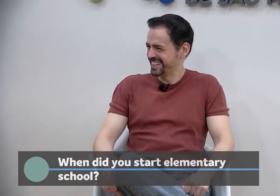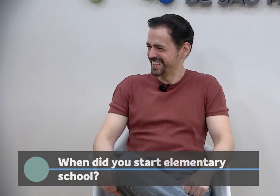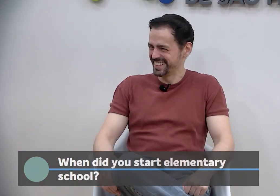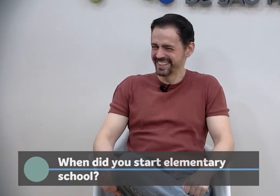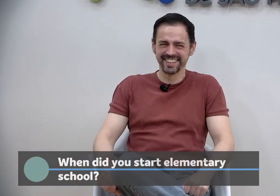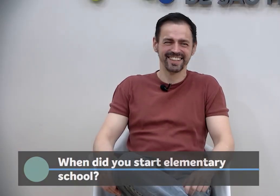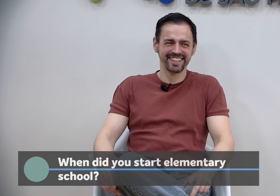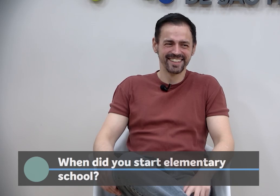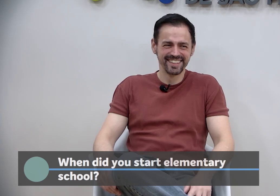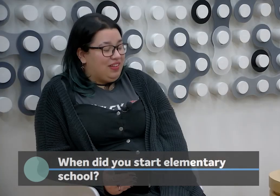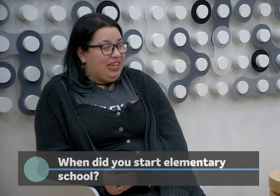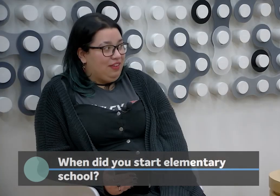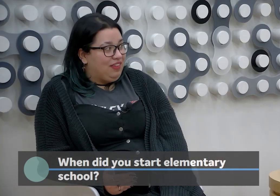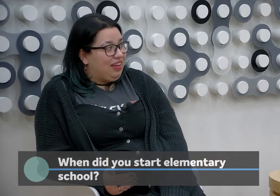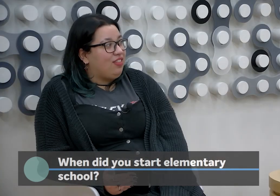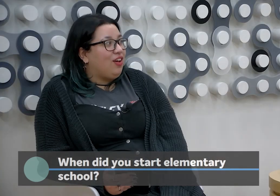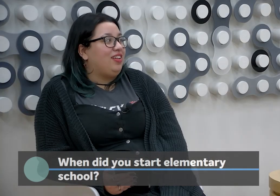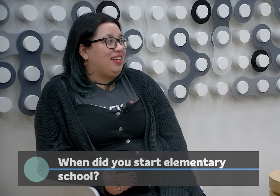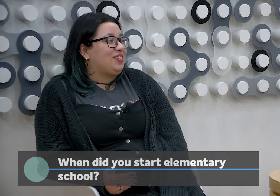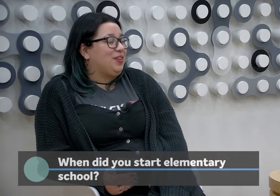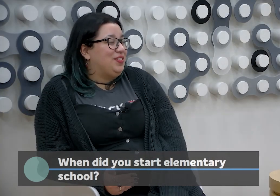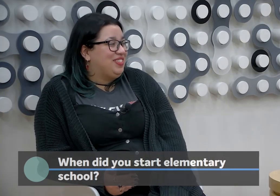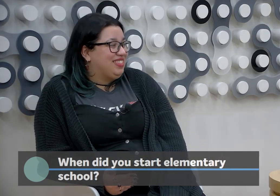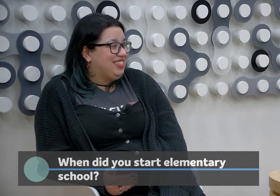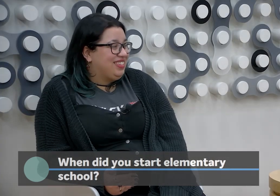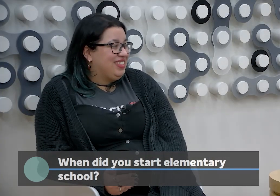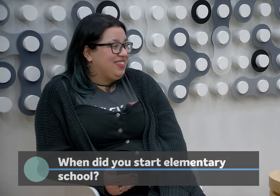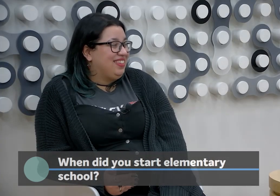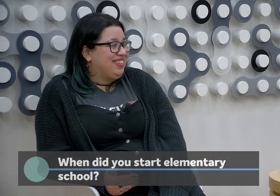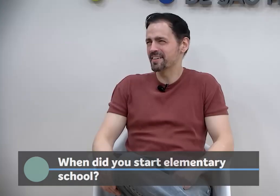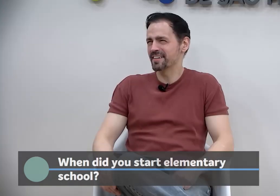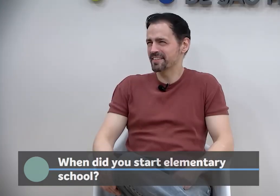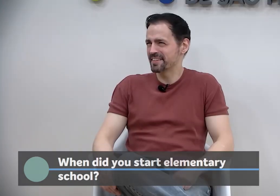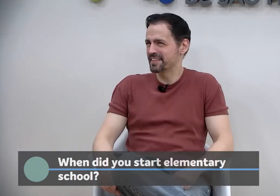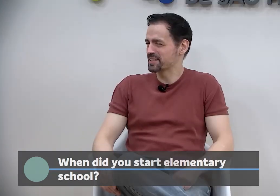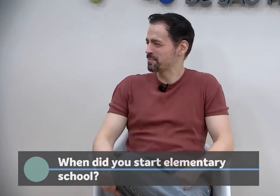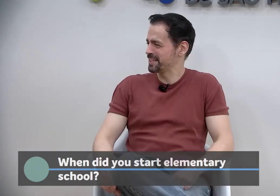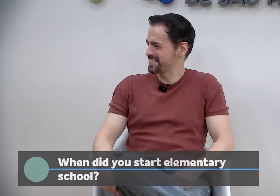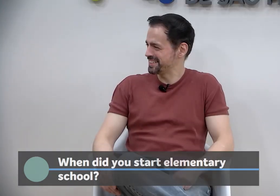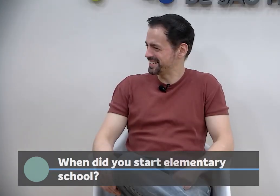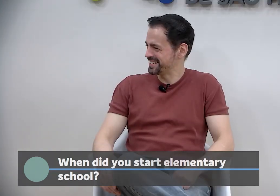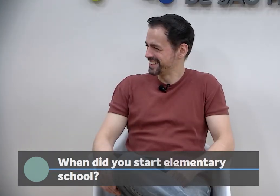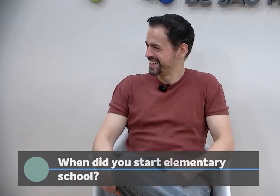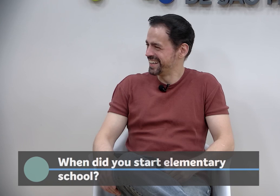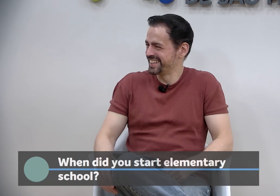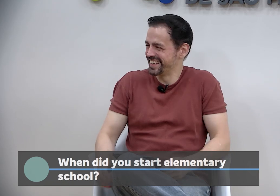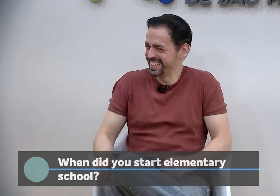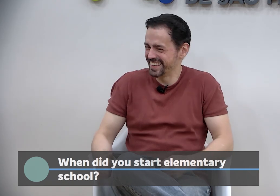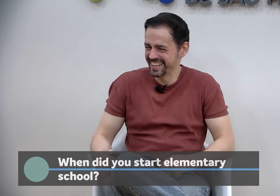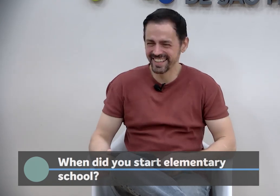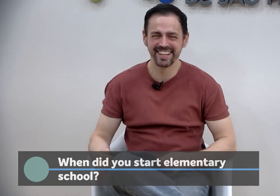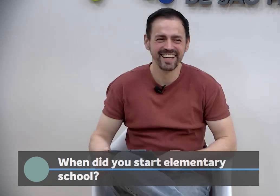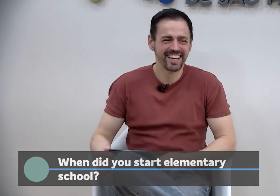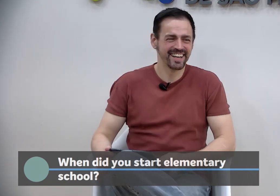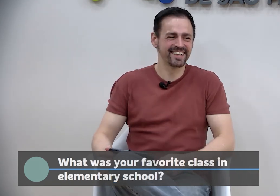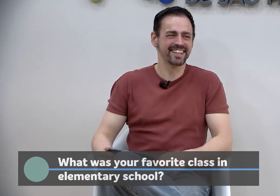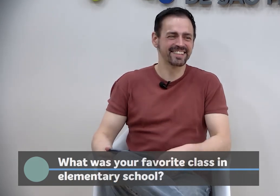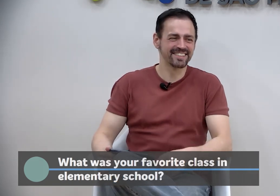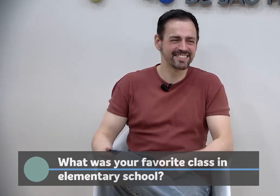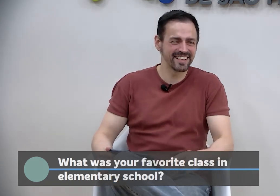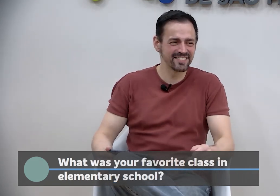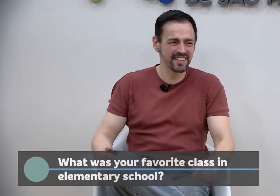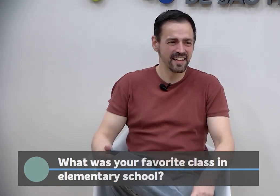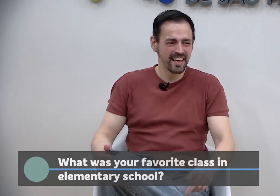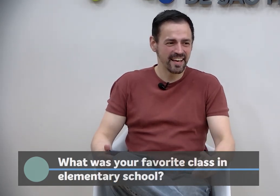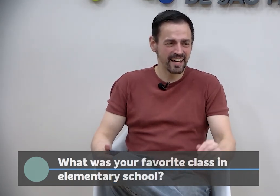would say. I spent most of my life in Catholic schools. Okay, it explains a lot. It explains a lot.